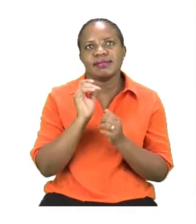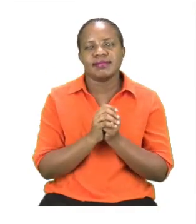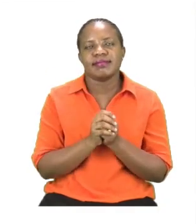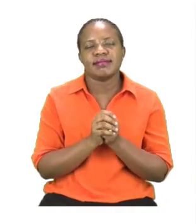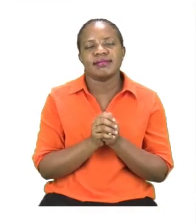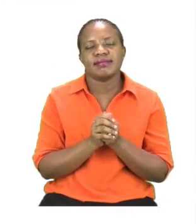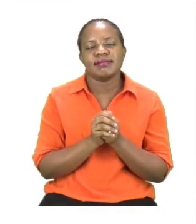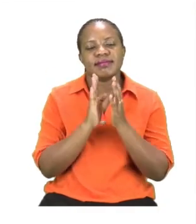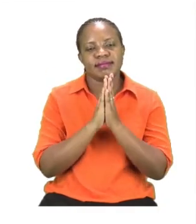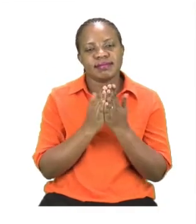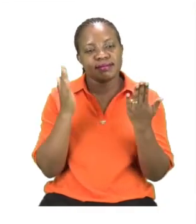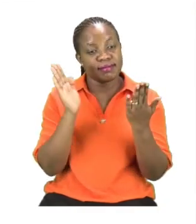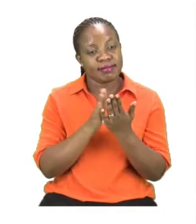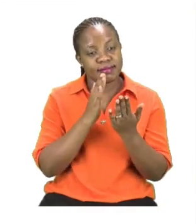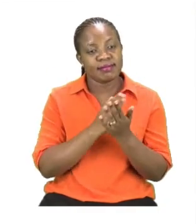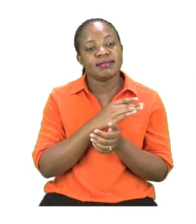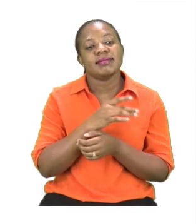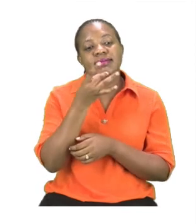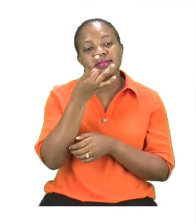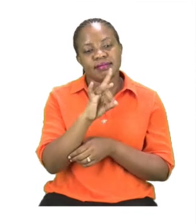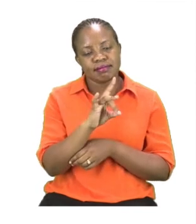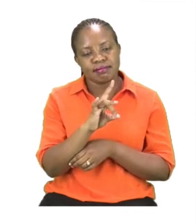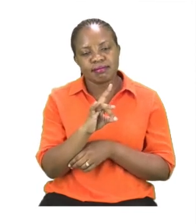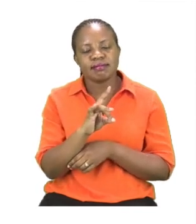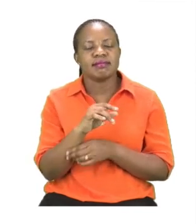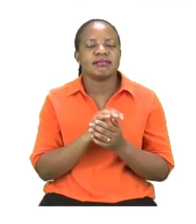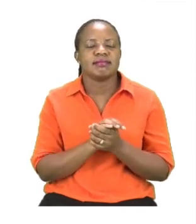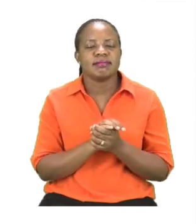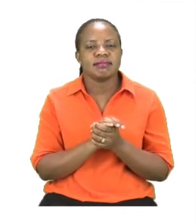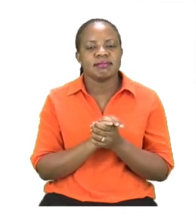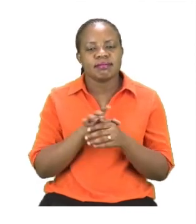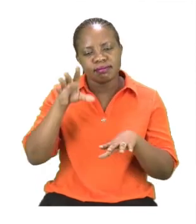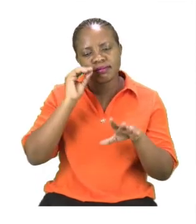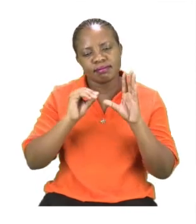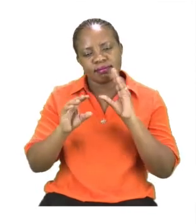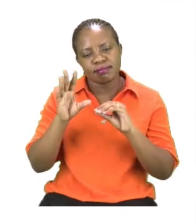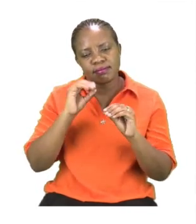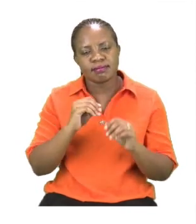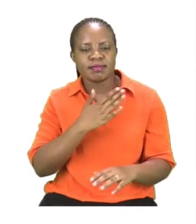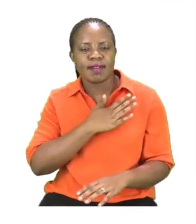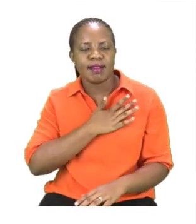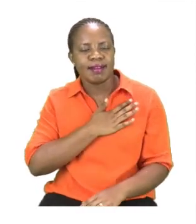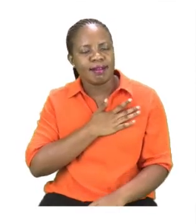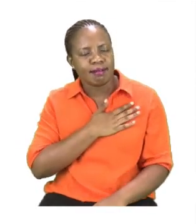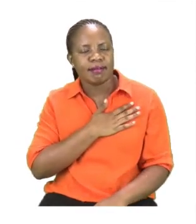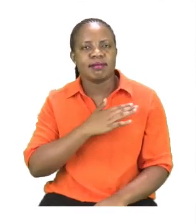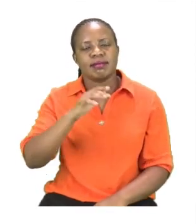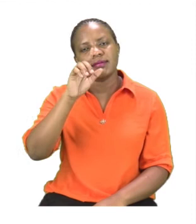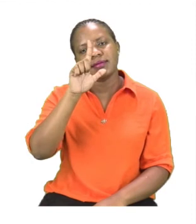dealing with likes and dislikes. Now, everybody has something they like and